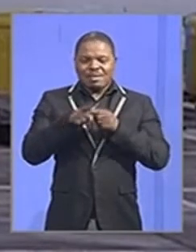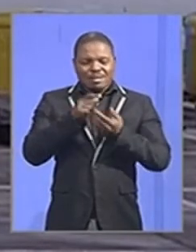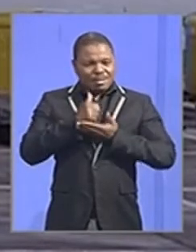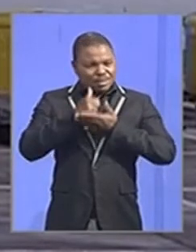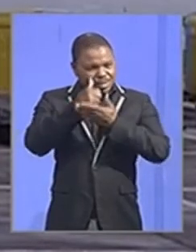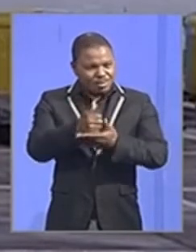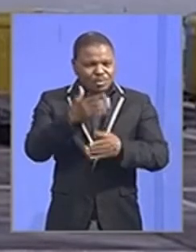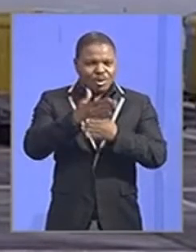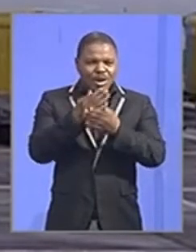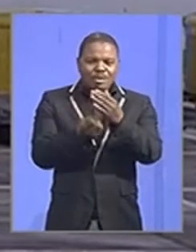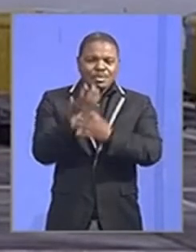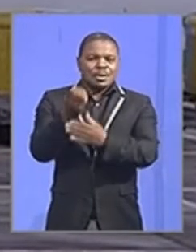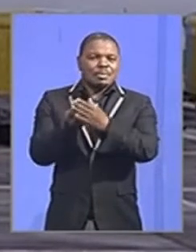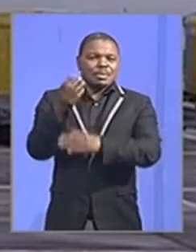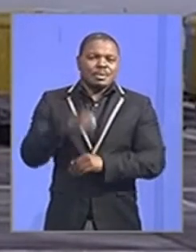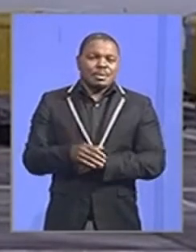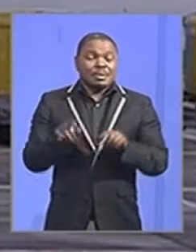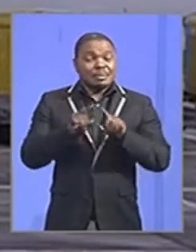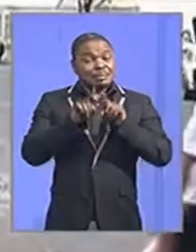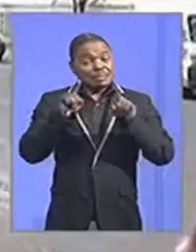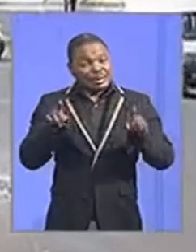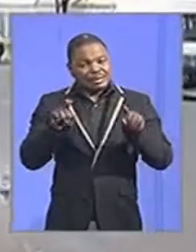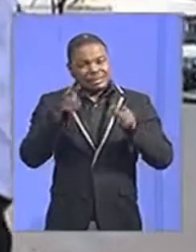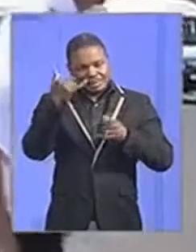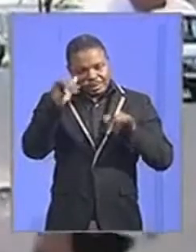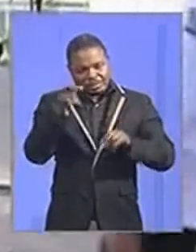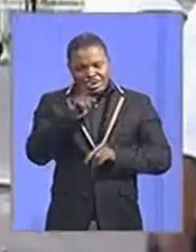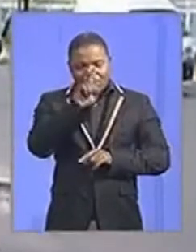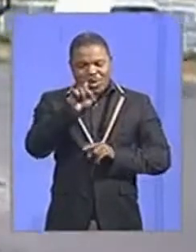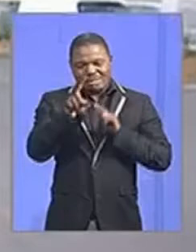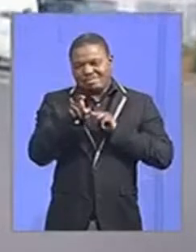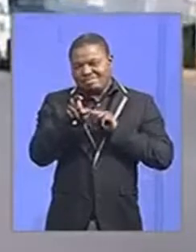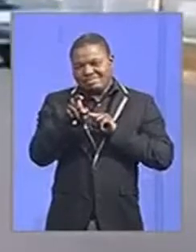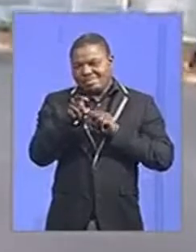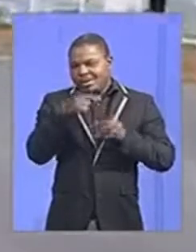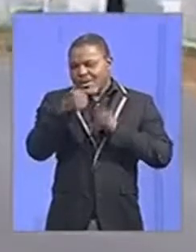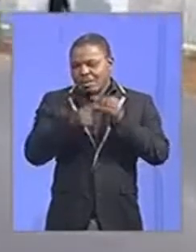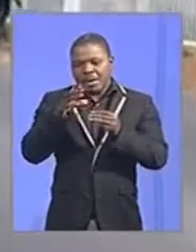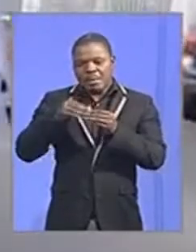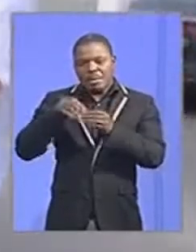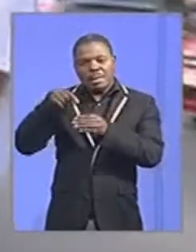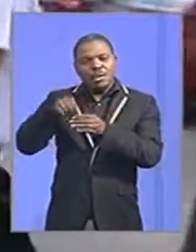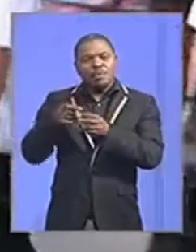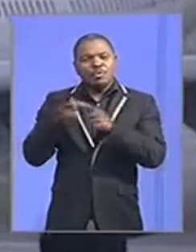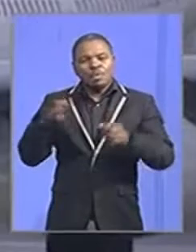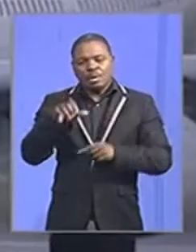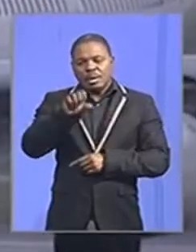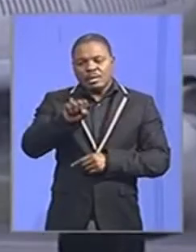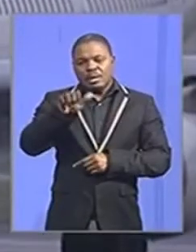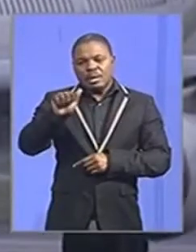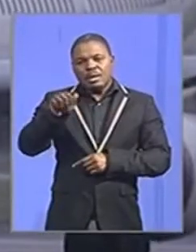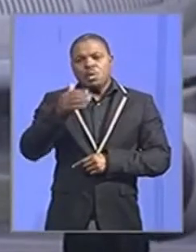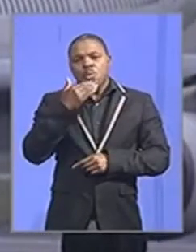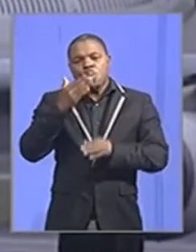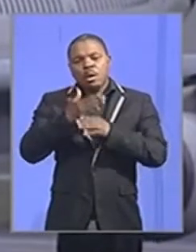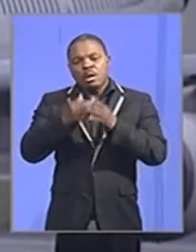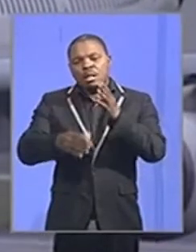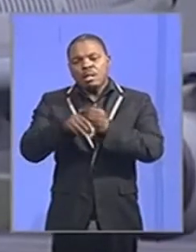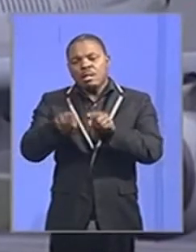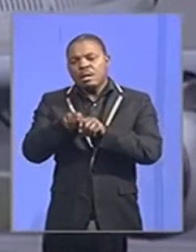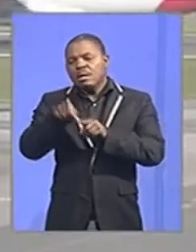fehla mesebetsi. Fela e re ho na le dipotso tse hlokang dikarabo ka ditho tsa yona tsa SAA le tse makaleng a tlatsetso